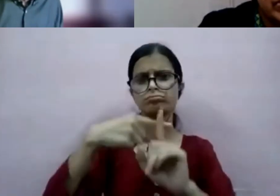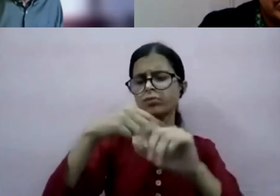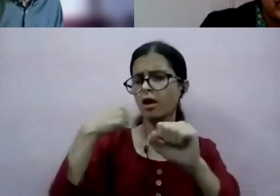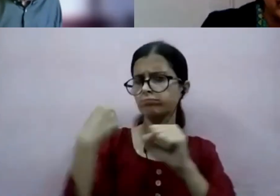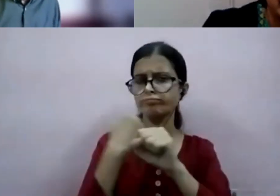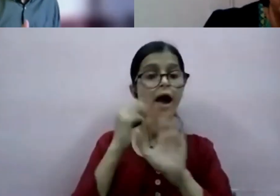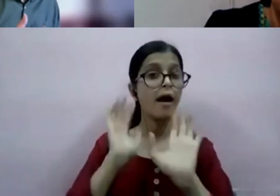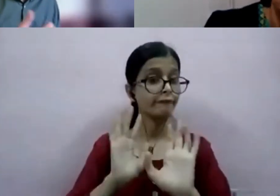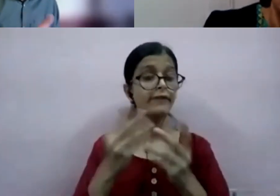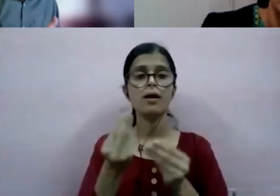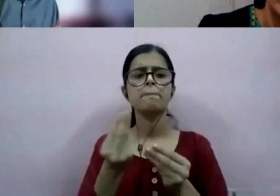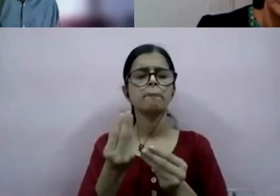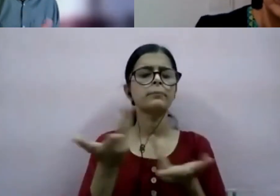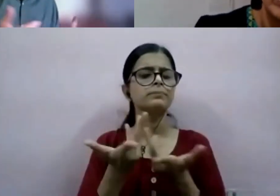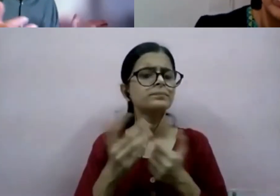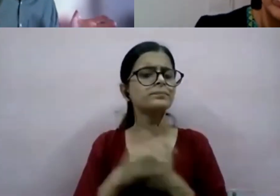ran